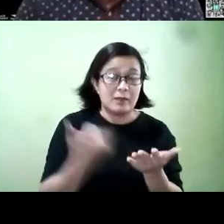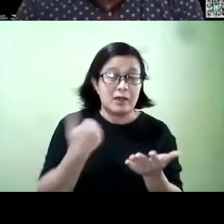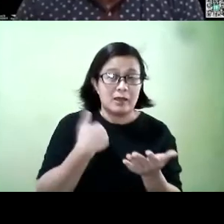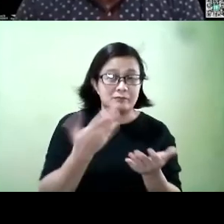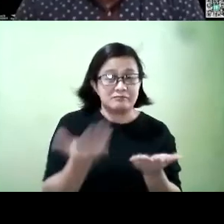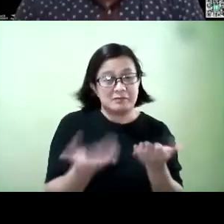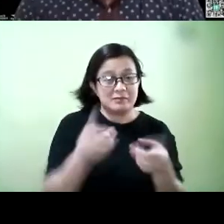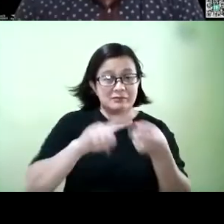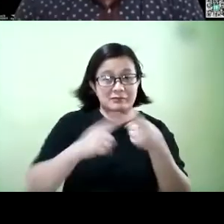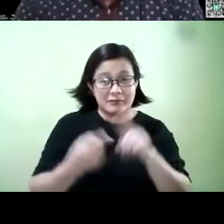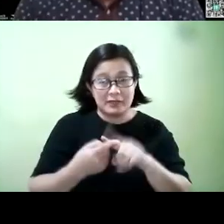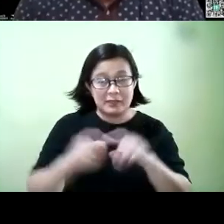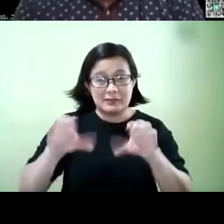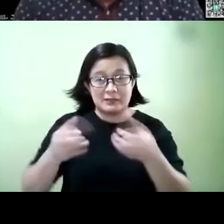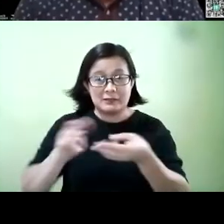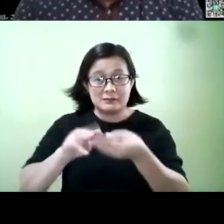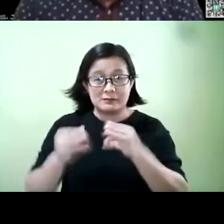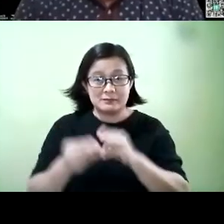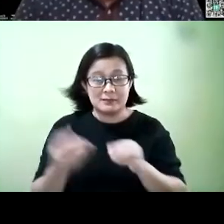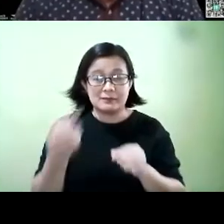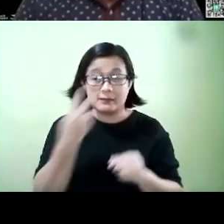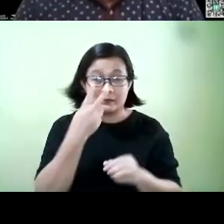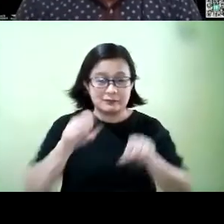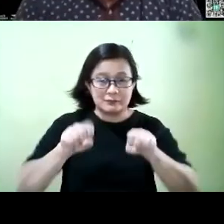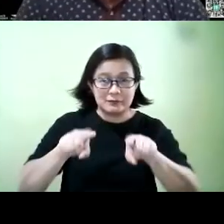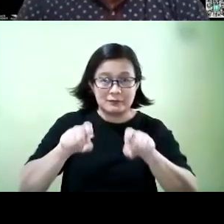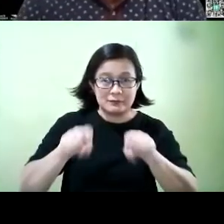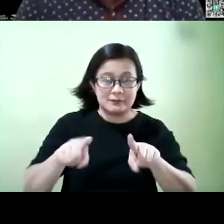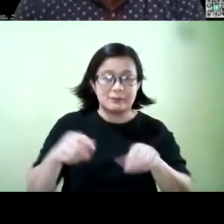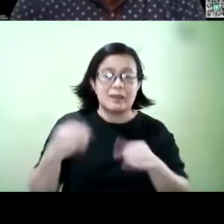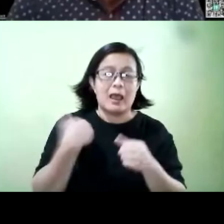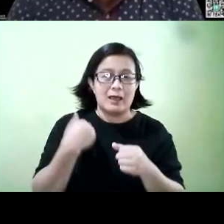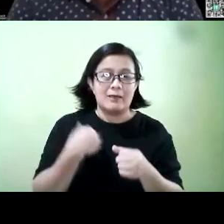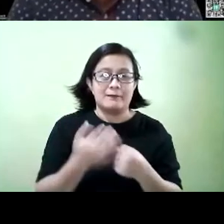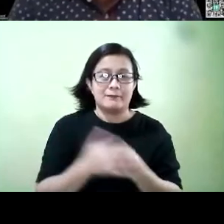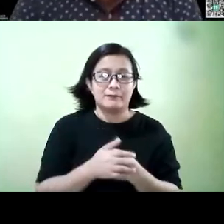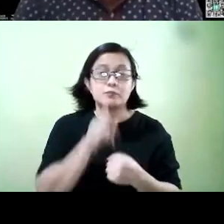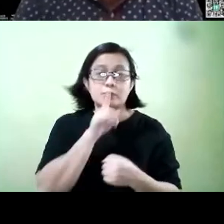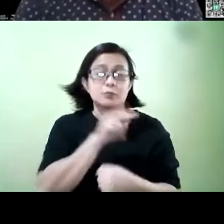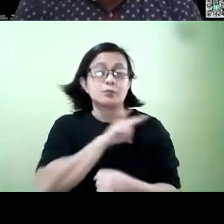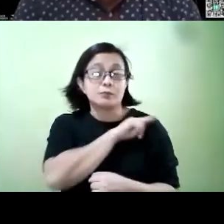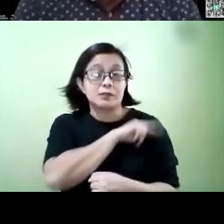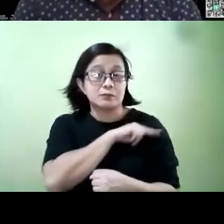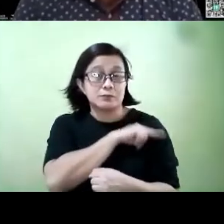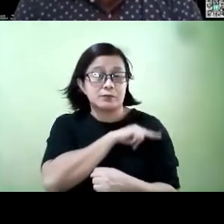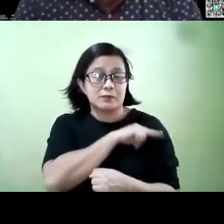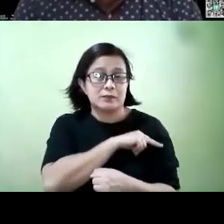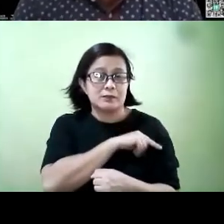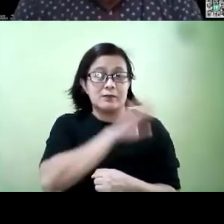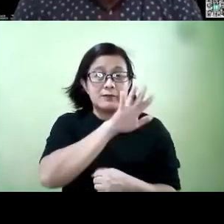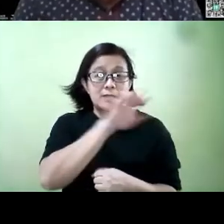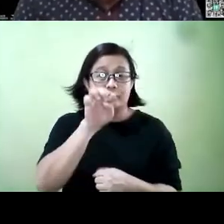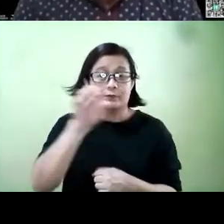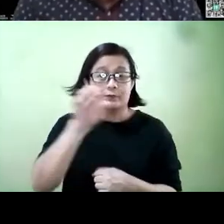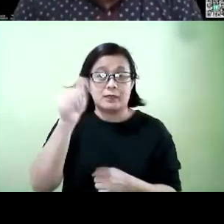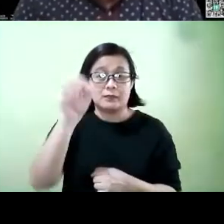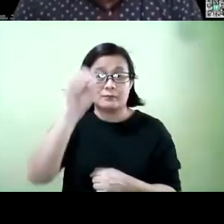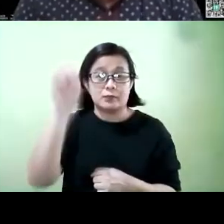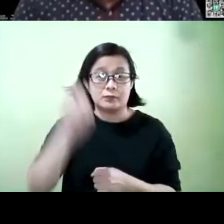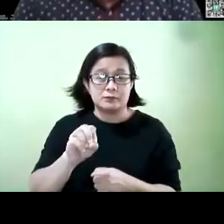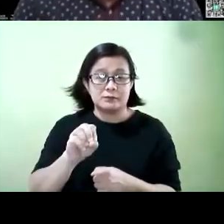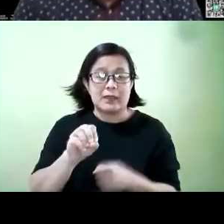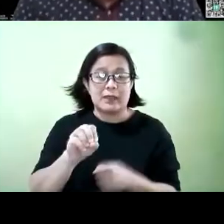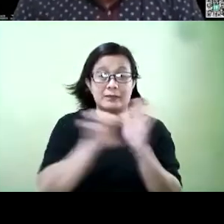you have a friend that whenever you see them, they're always selling you something. These are natural entrepreneurs. So that's about 5 to 10%. So let's say in